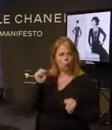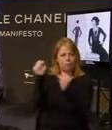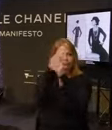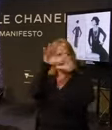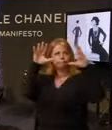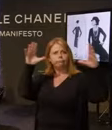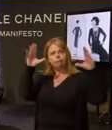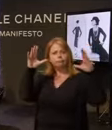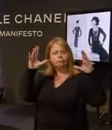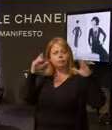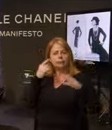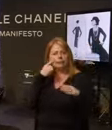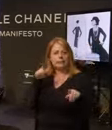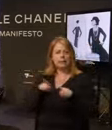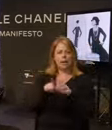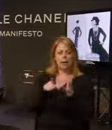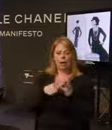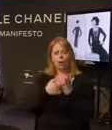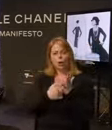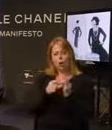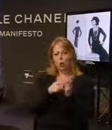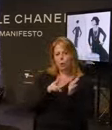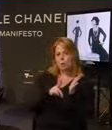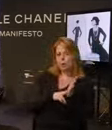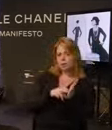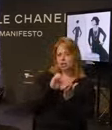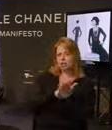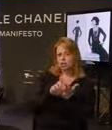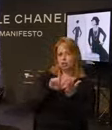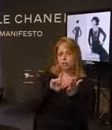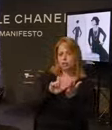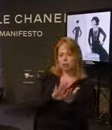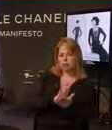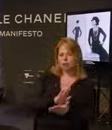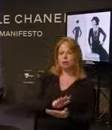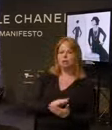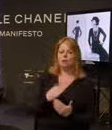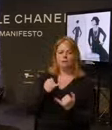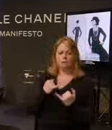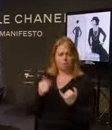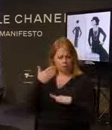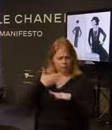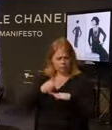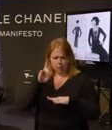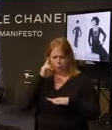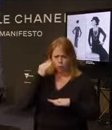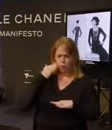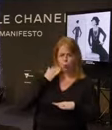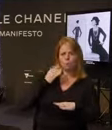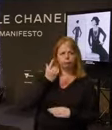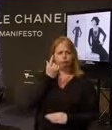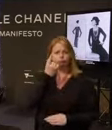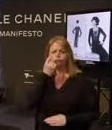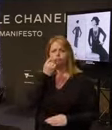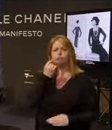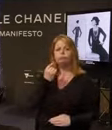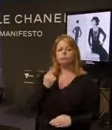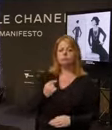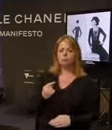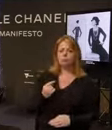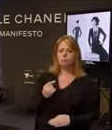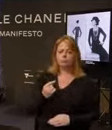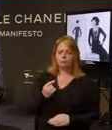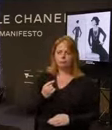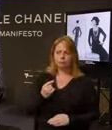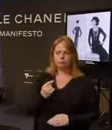seem like these urban chic, very contemporary women who are capable, no matter their status